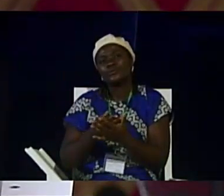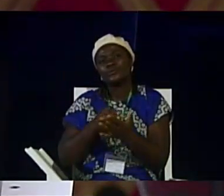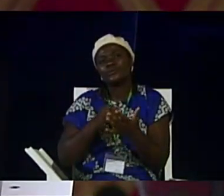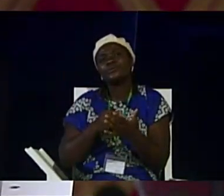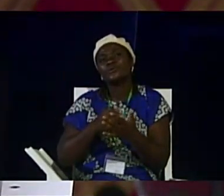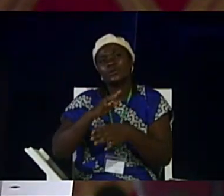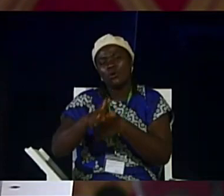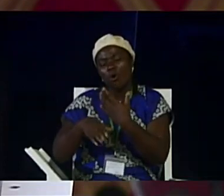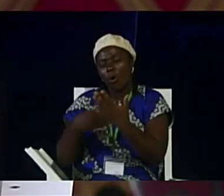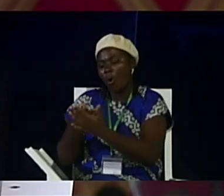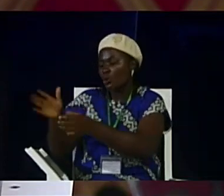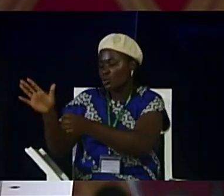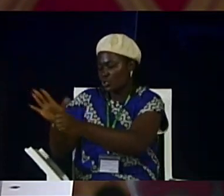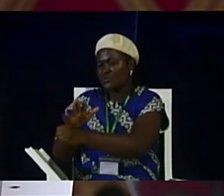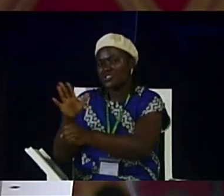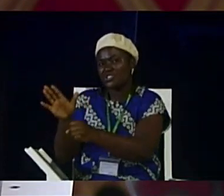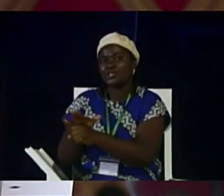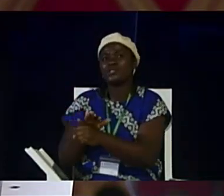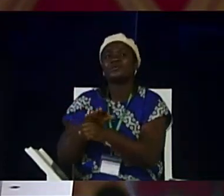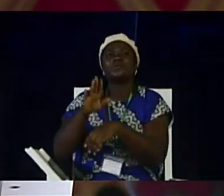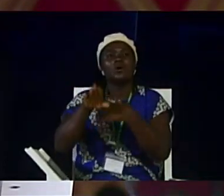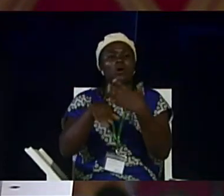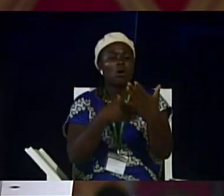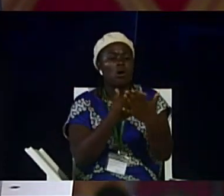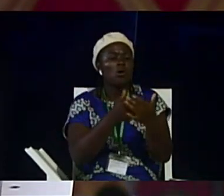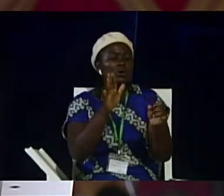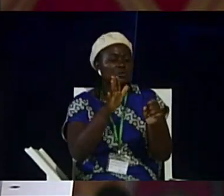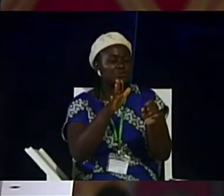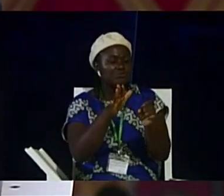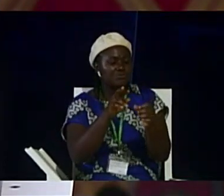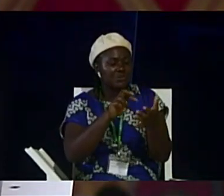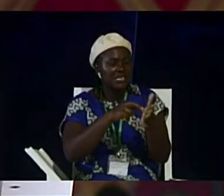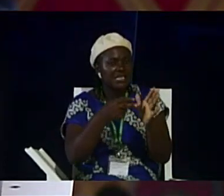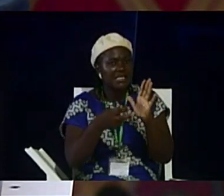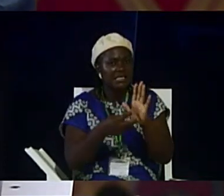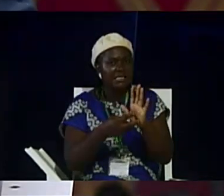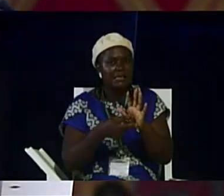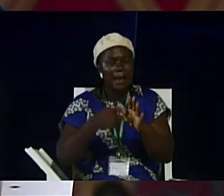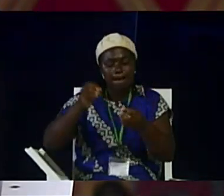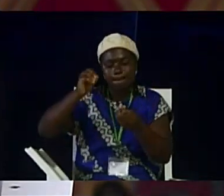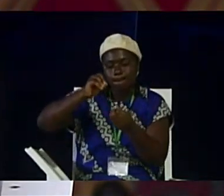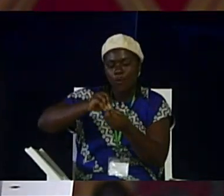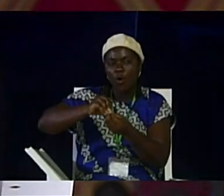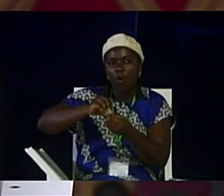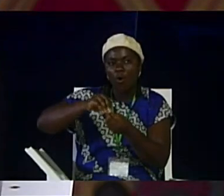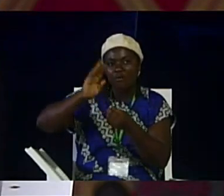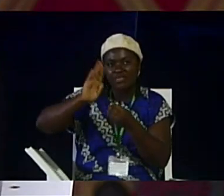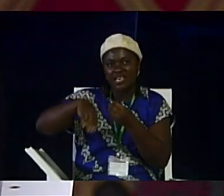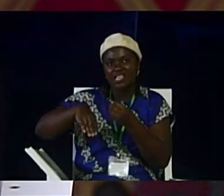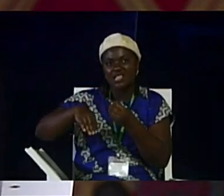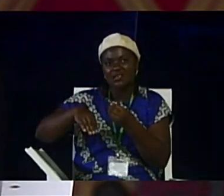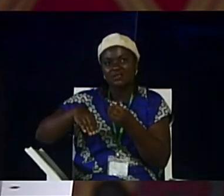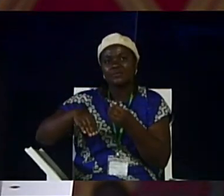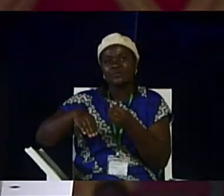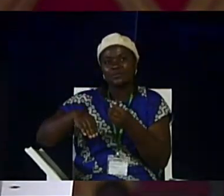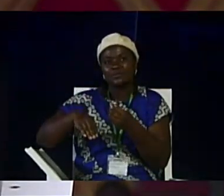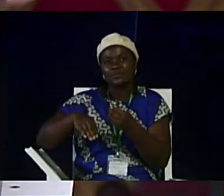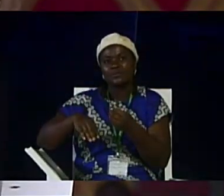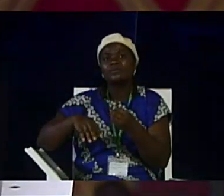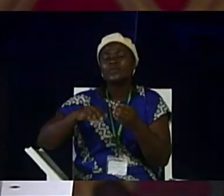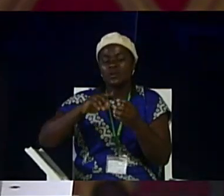all sufficient, all means more than. And when you